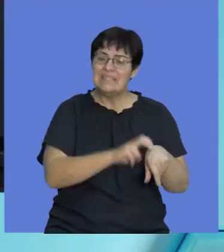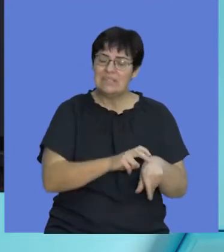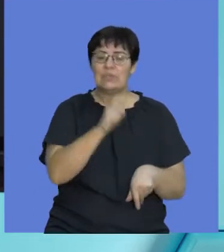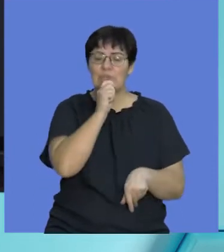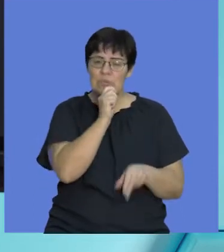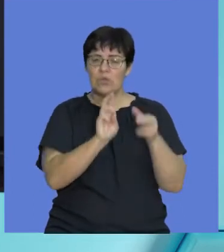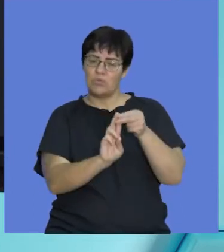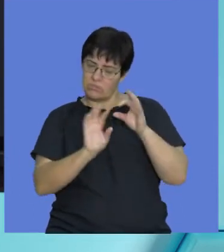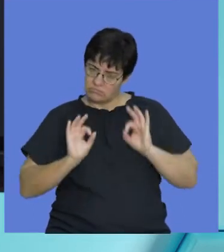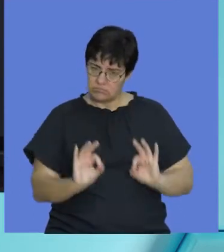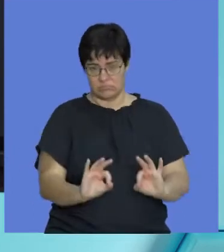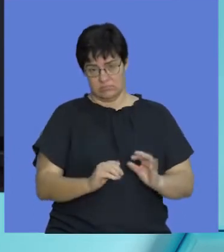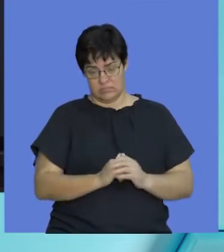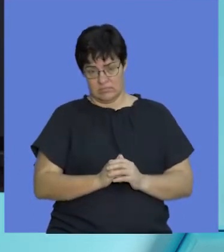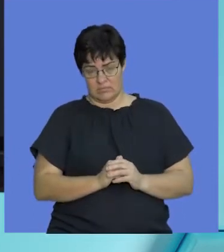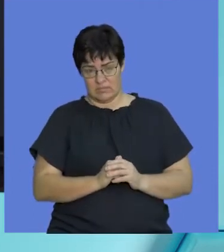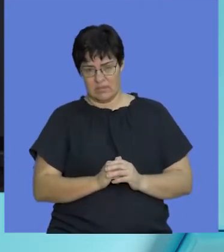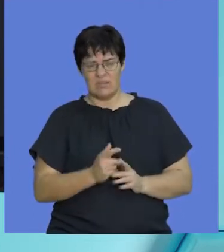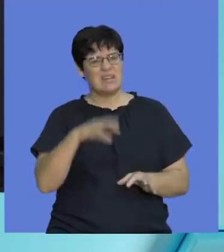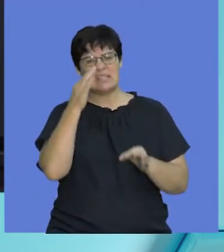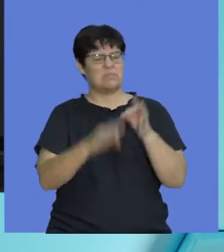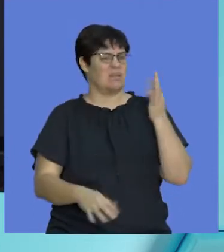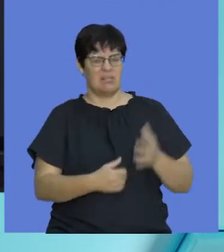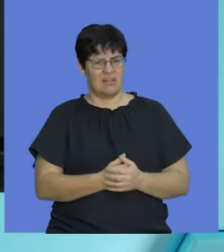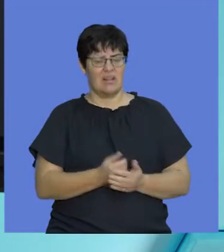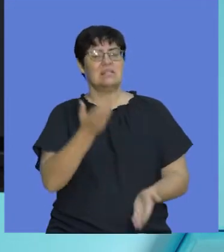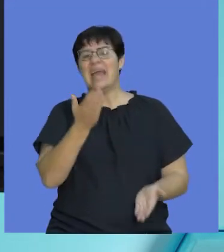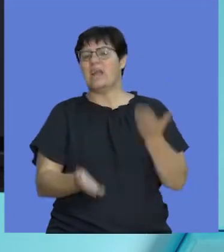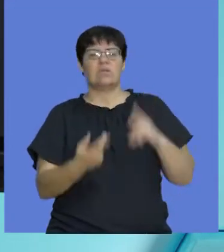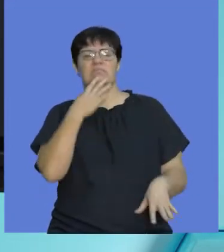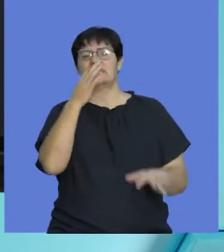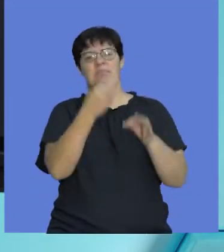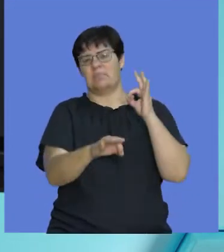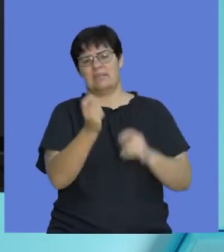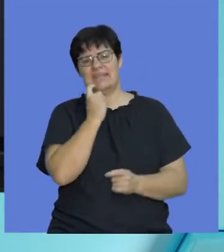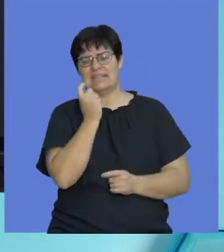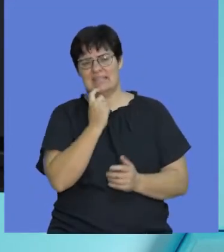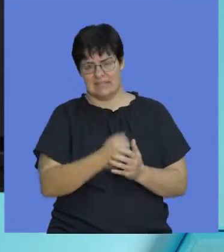the right units here. Okay? And it's nice and simple. So the equation's easy.